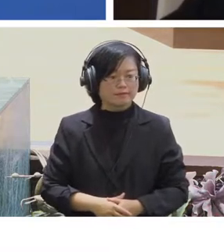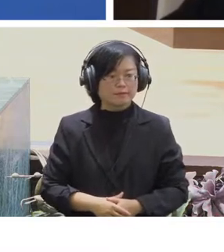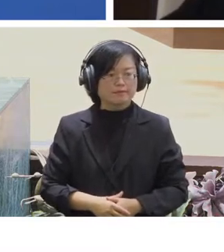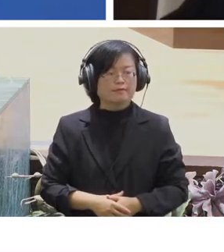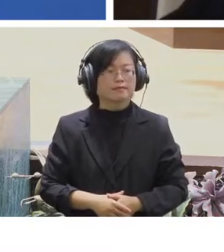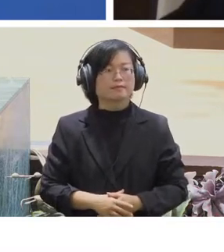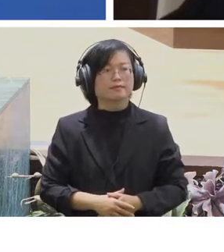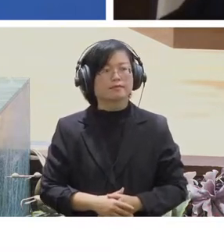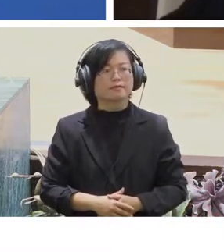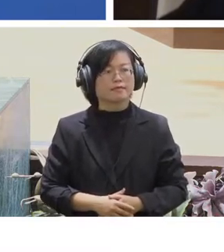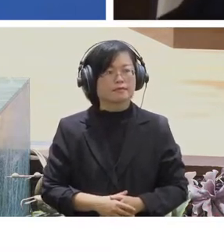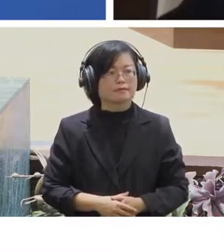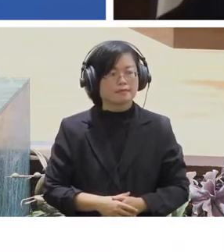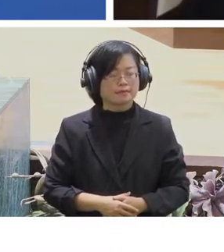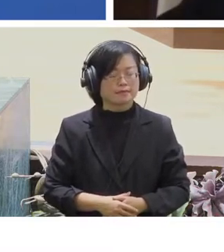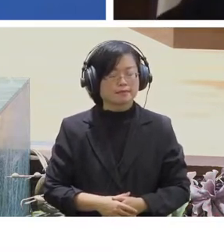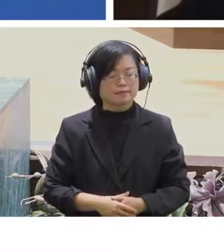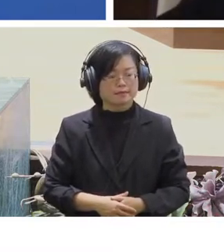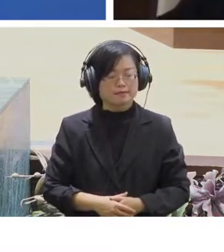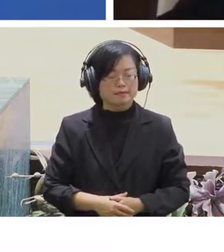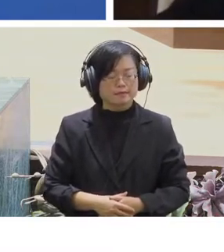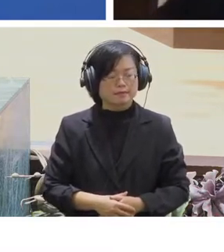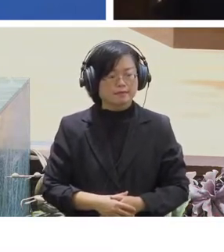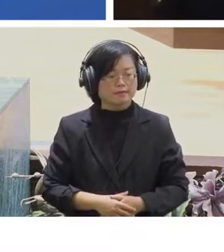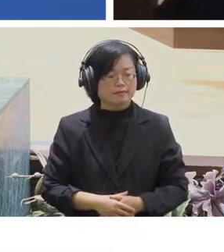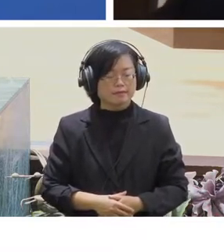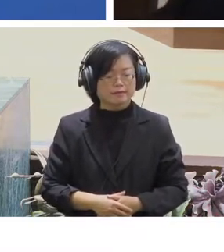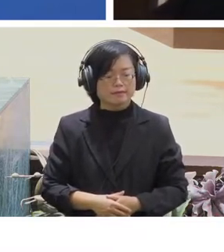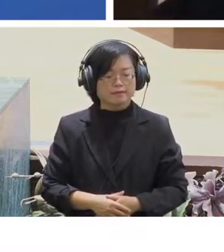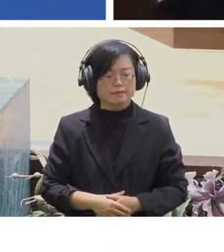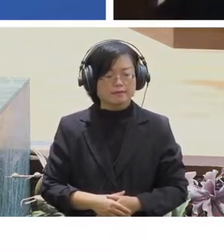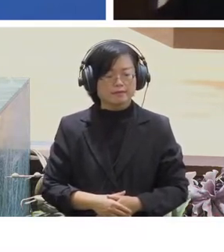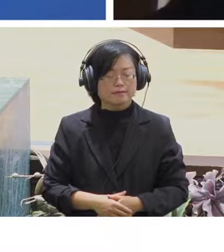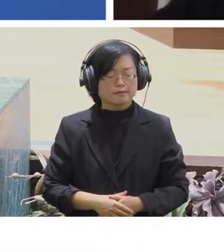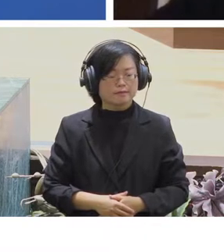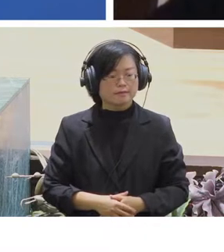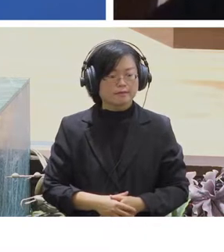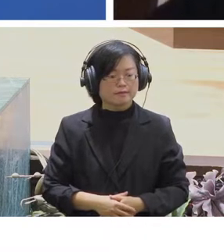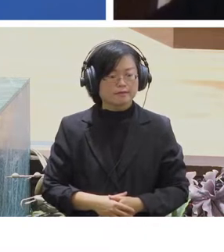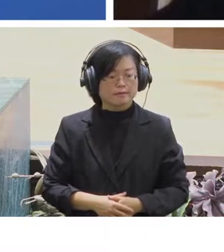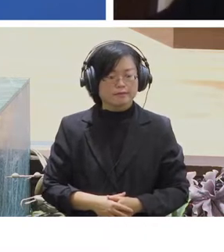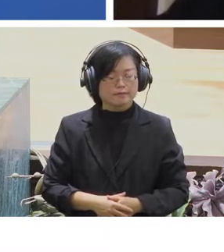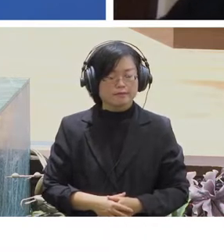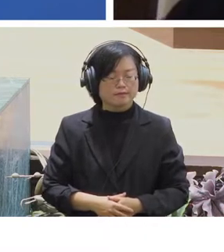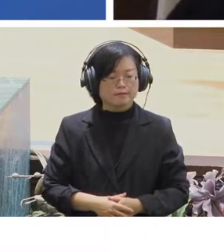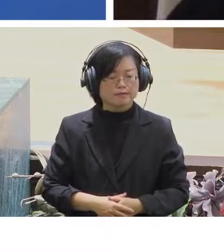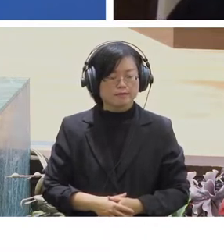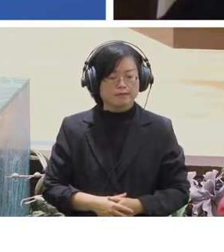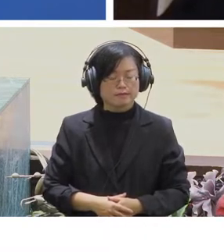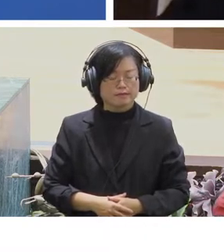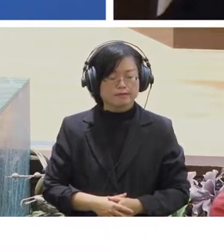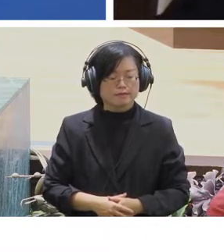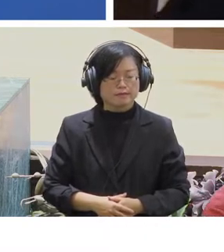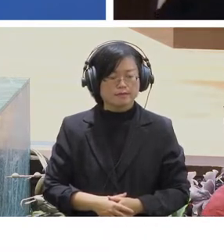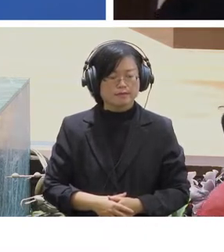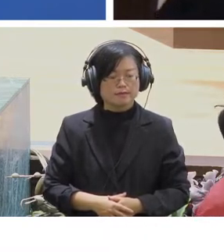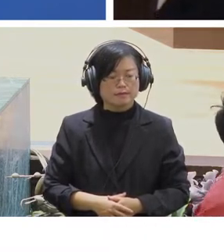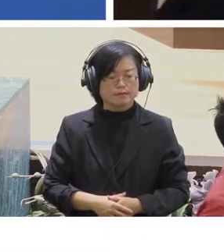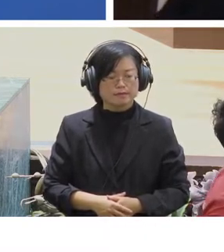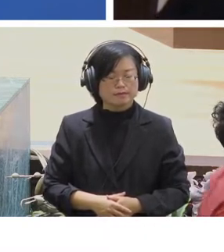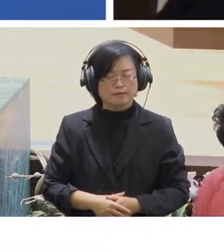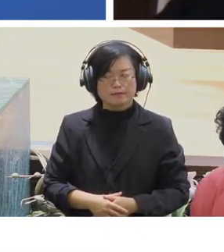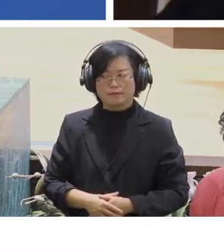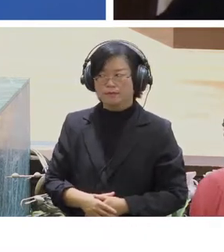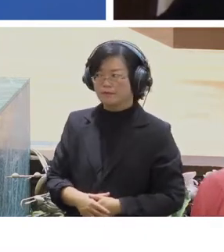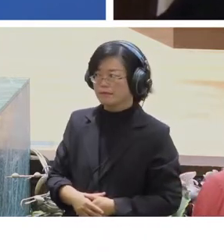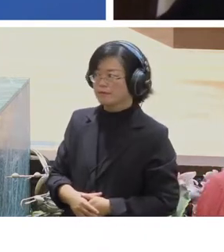what application field is most popular, for example, traffic, weather, government, budget. So I think right now